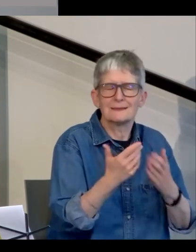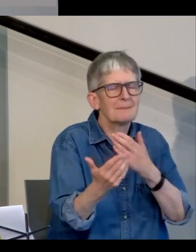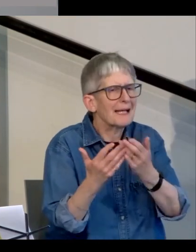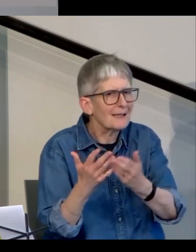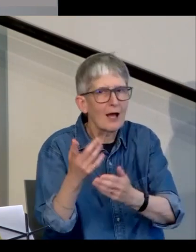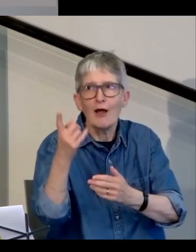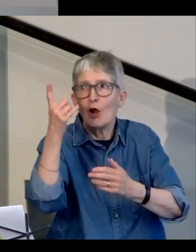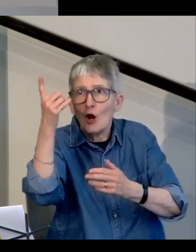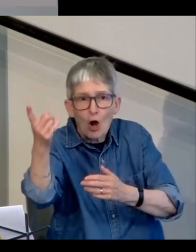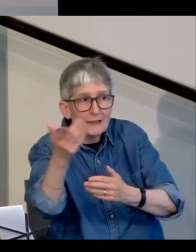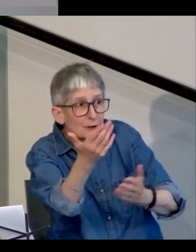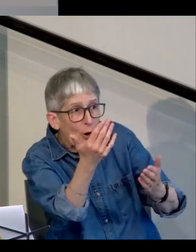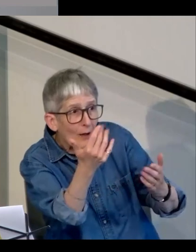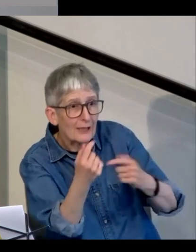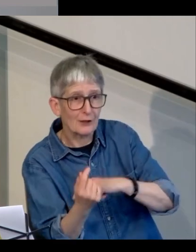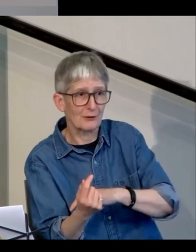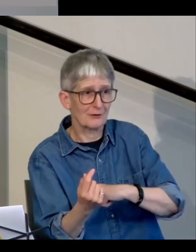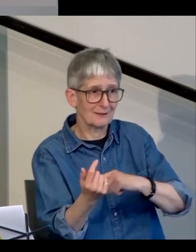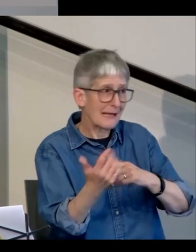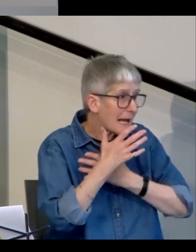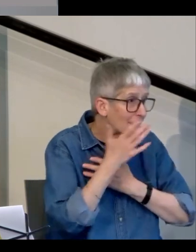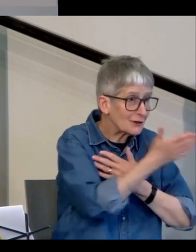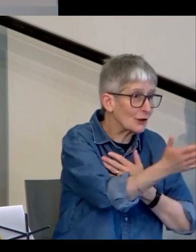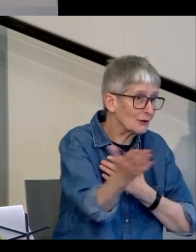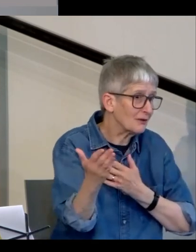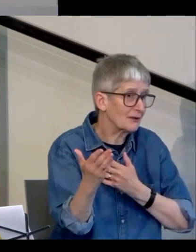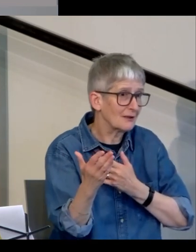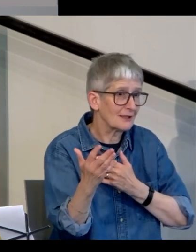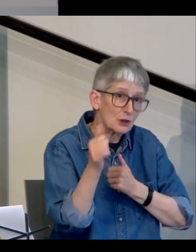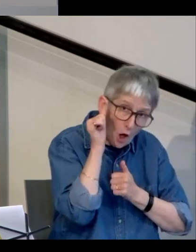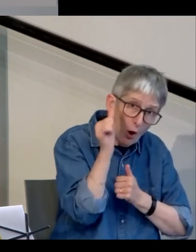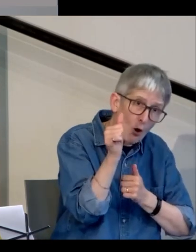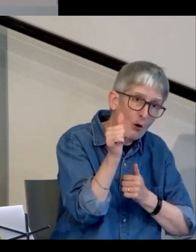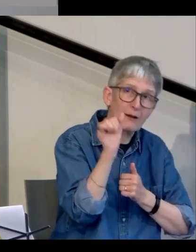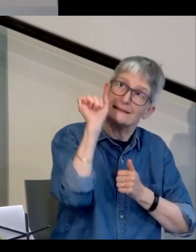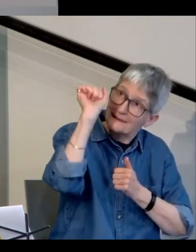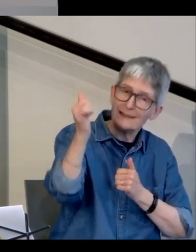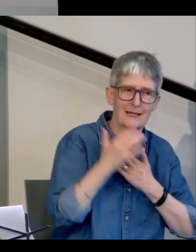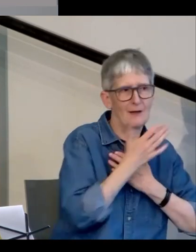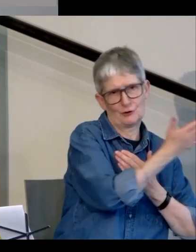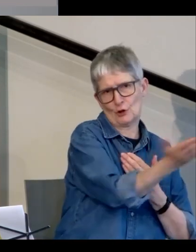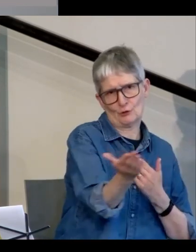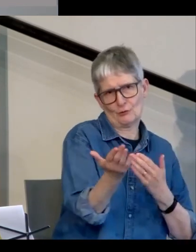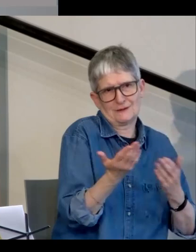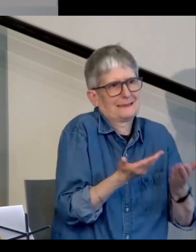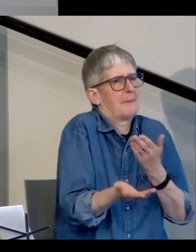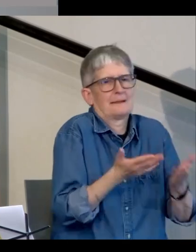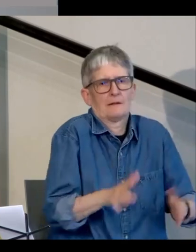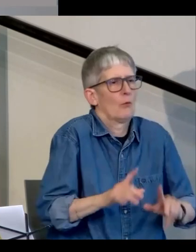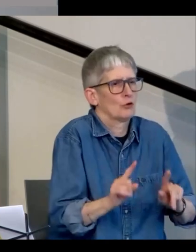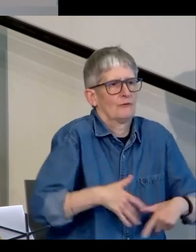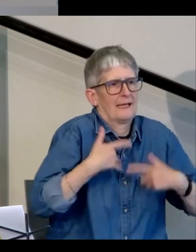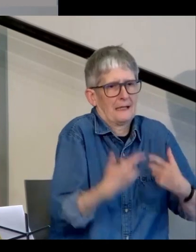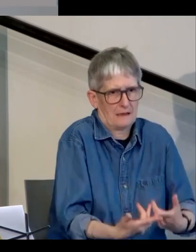God's call of love to you today. Know He loves you. And perhaps this is the